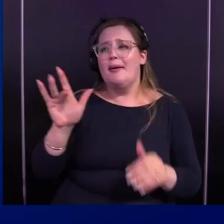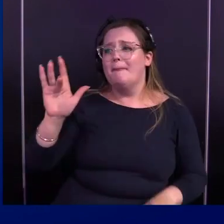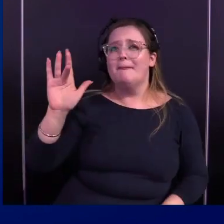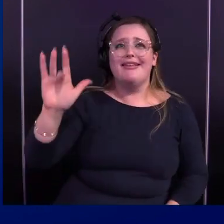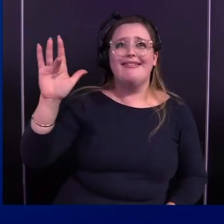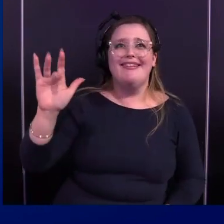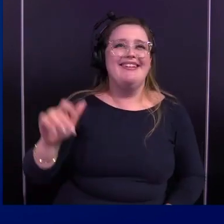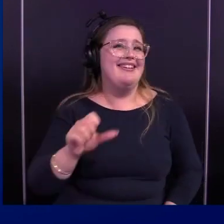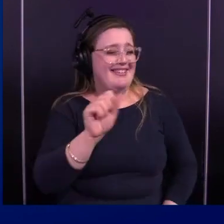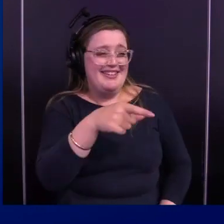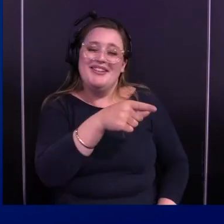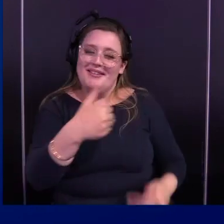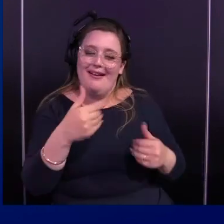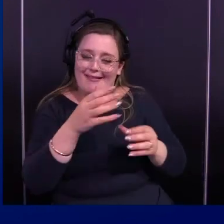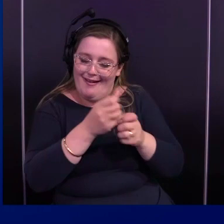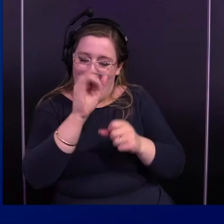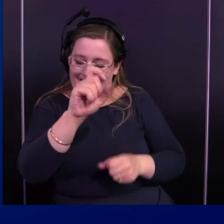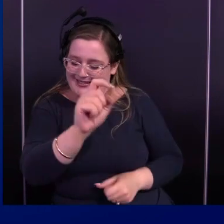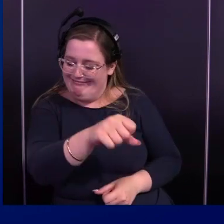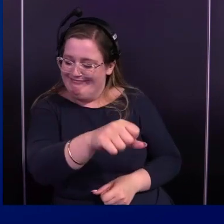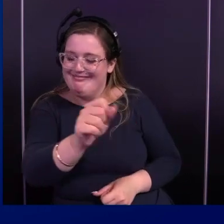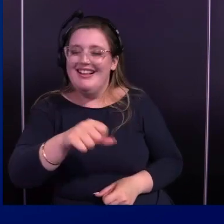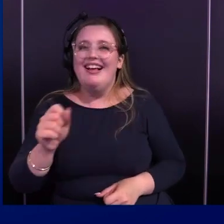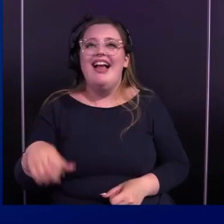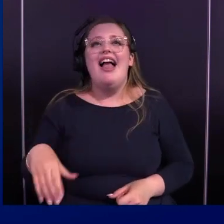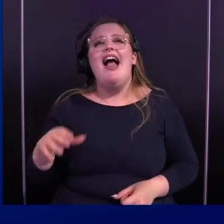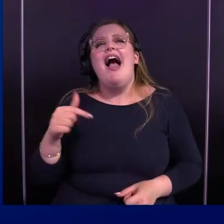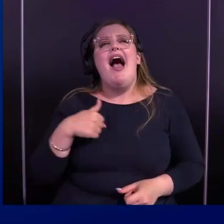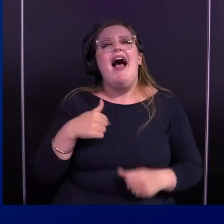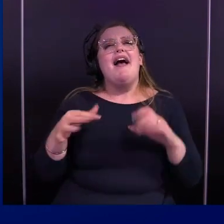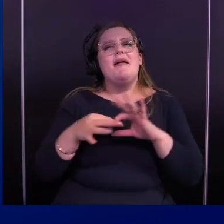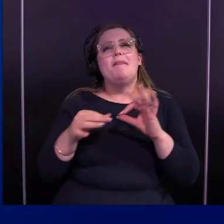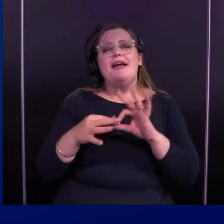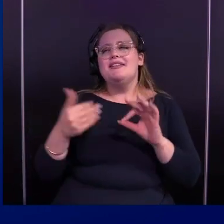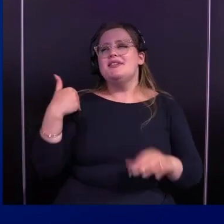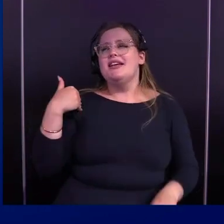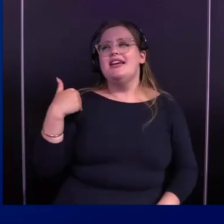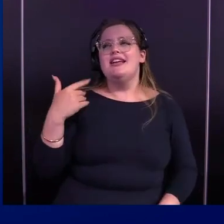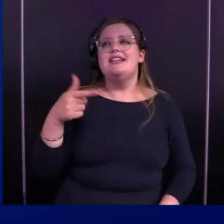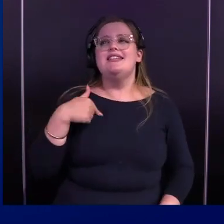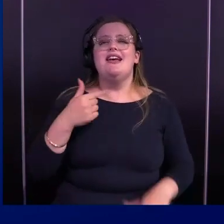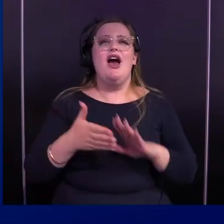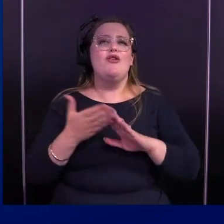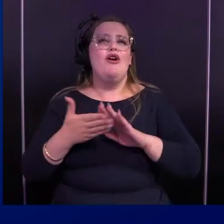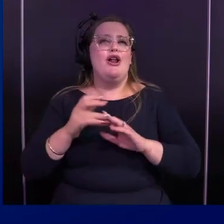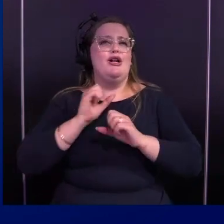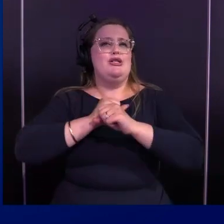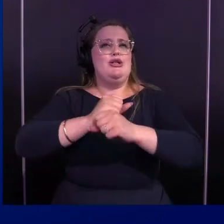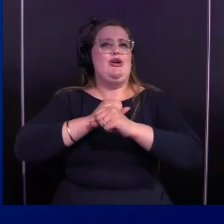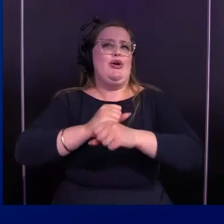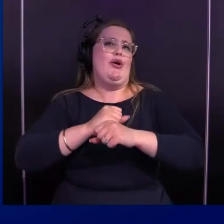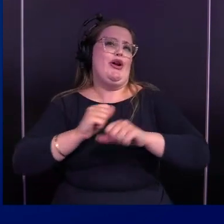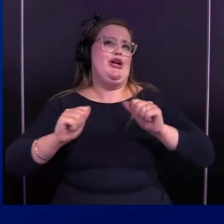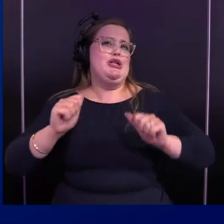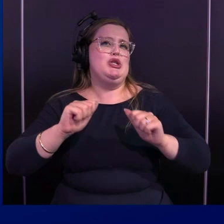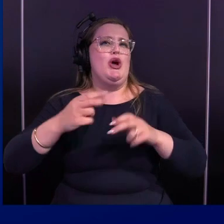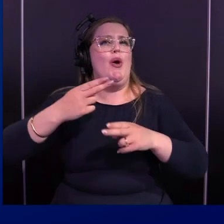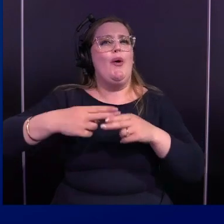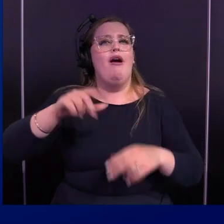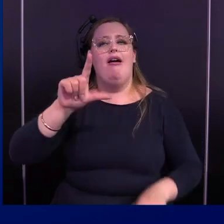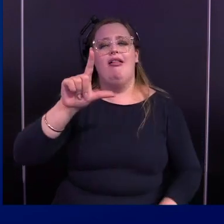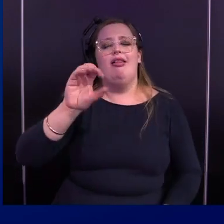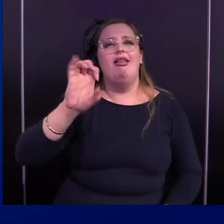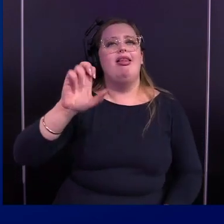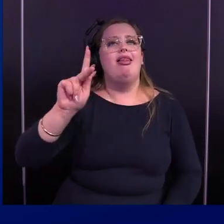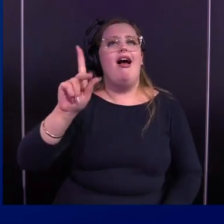you perfect. got it. I mentioned early that, I run a security show called LockDown, and so Liam and I have talked